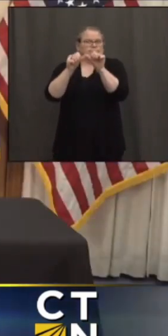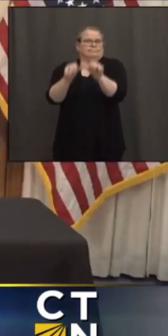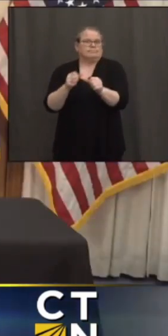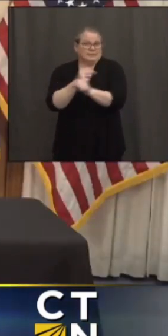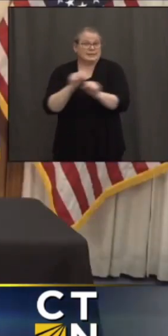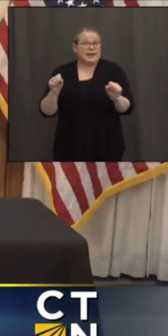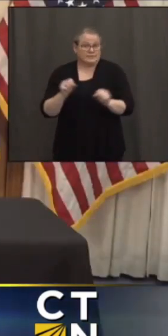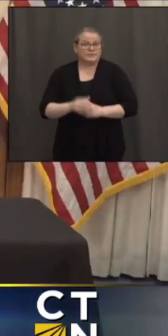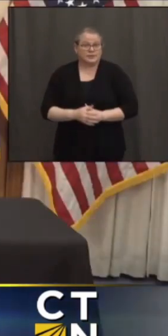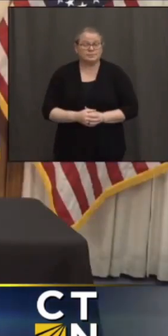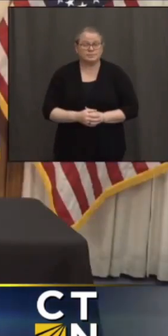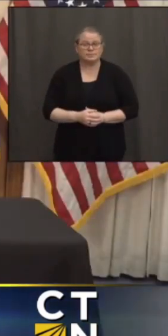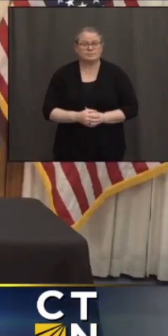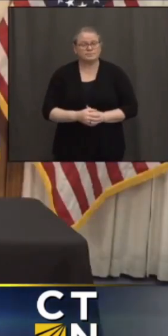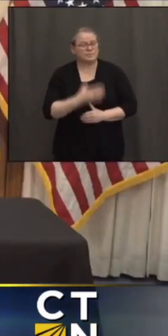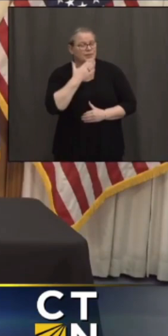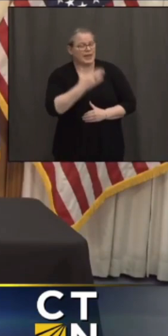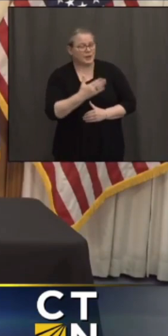Thank you.